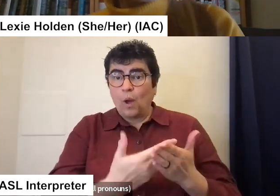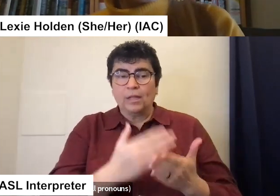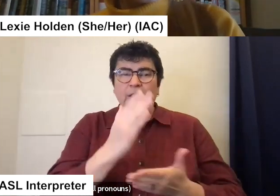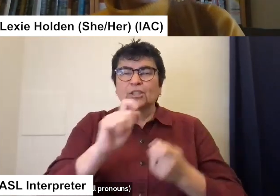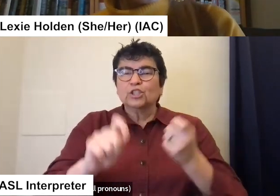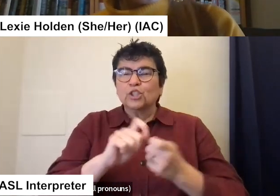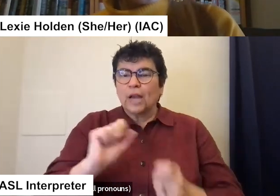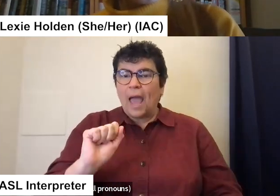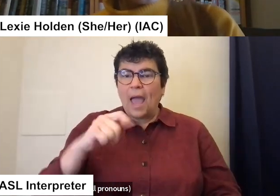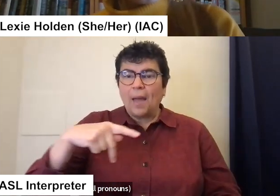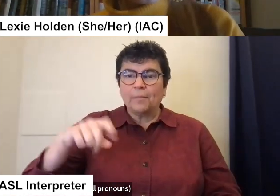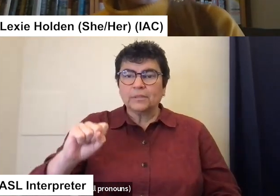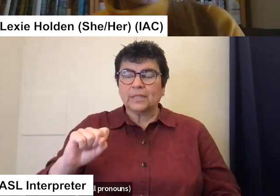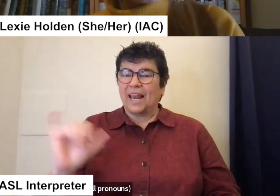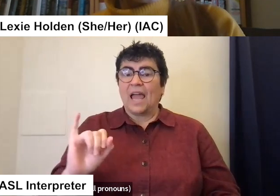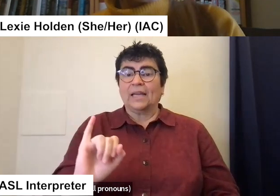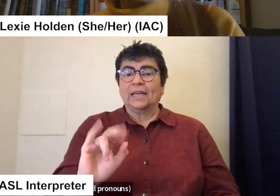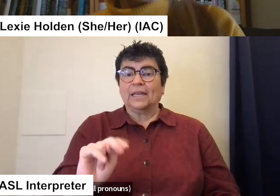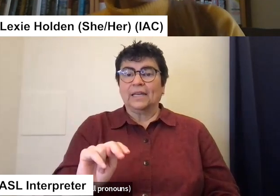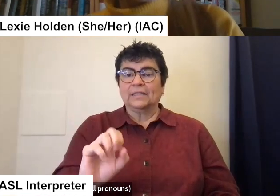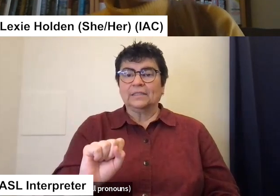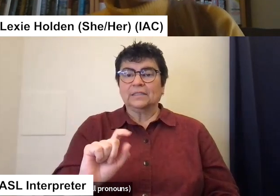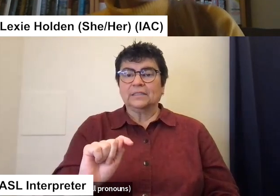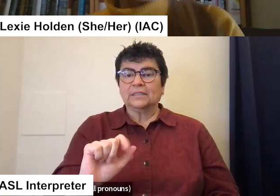apps like Instacart that